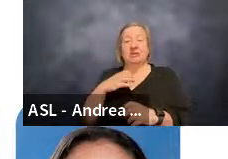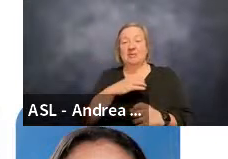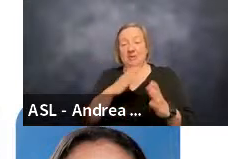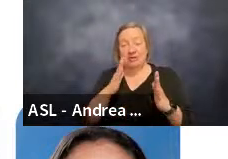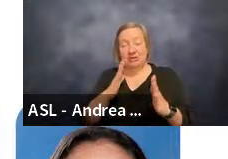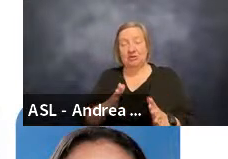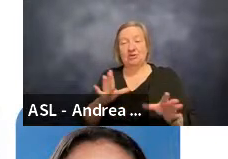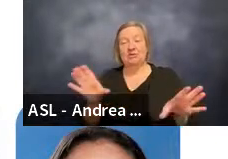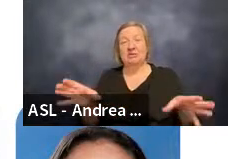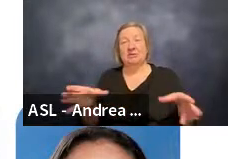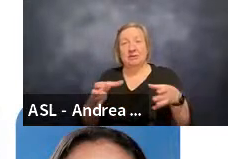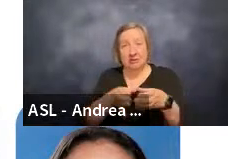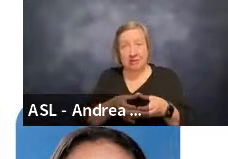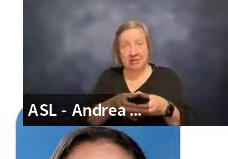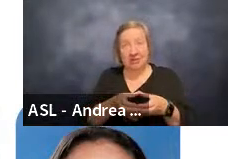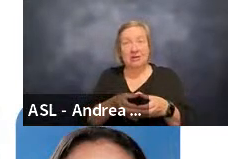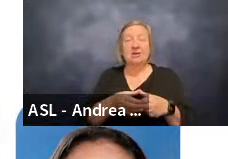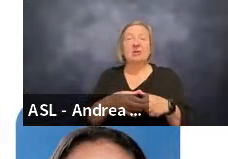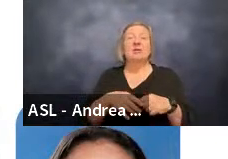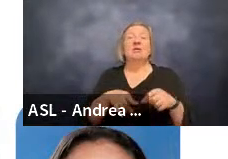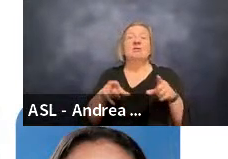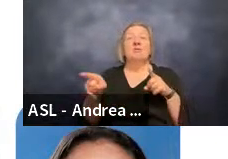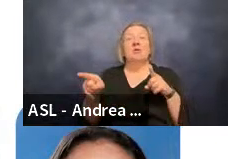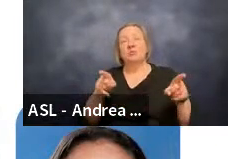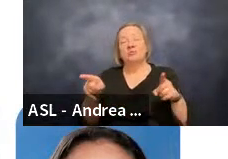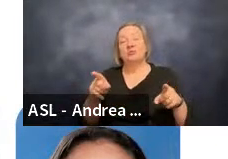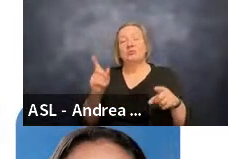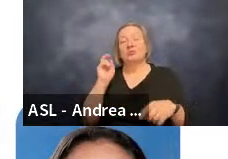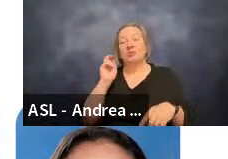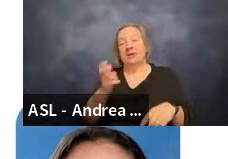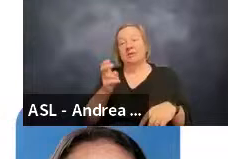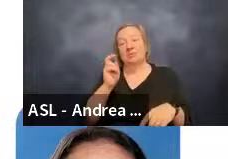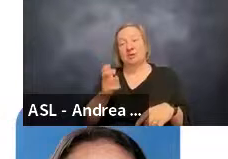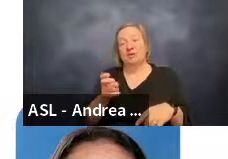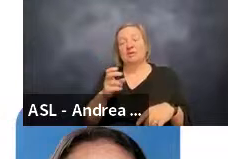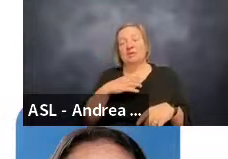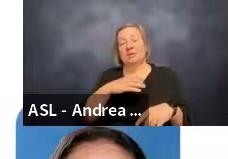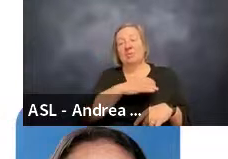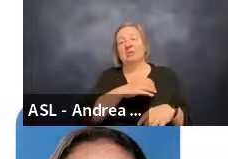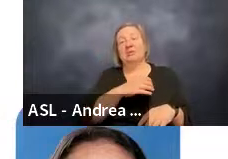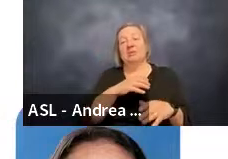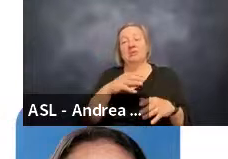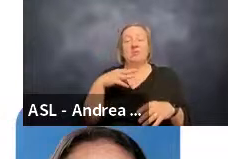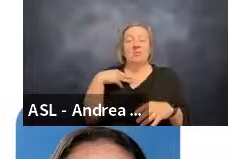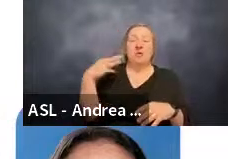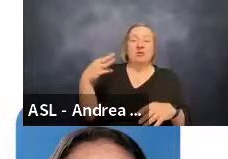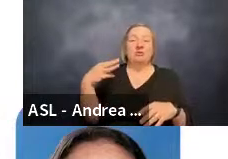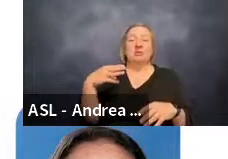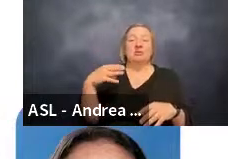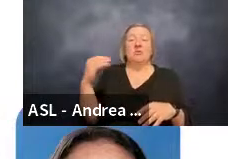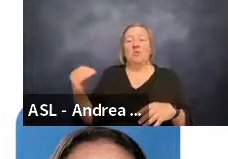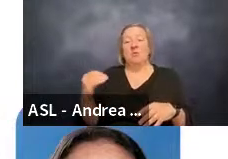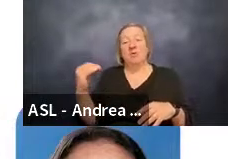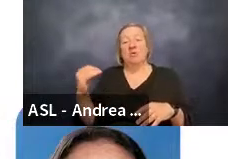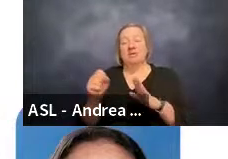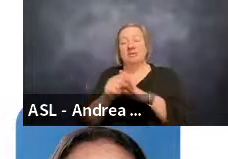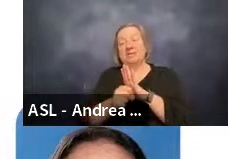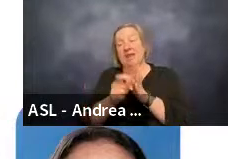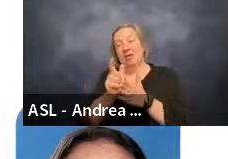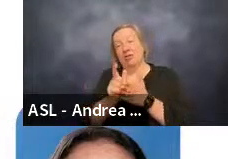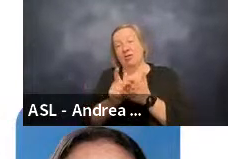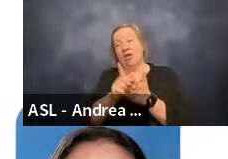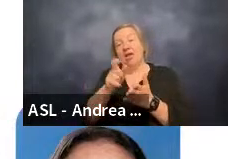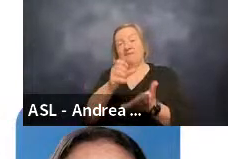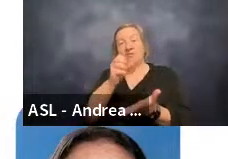the role of those 2 transportation commissions under Oregon and Washington state law to approve toll rates